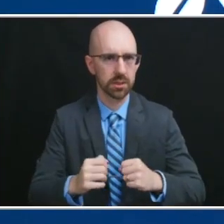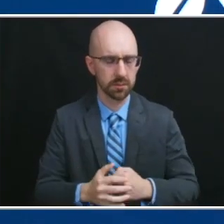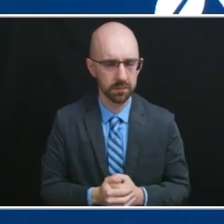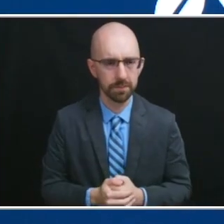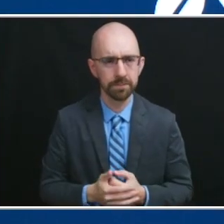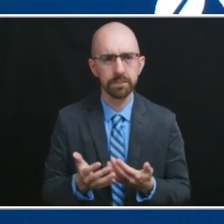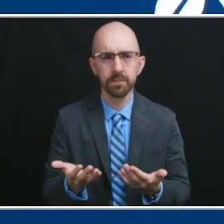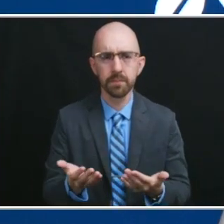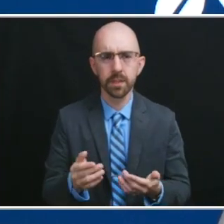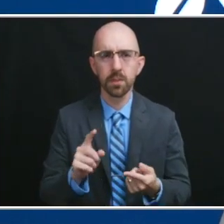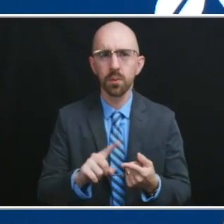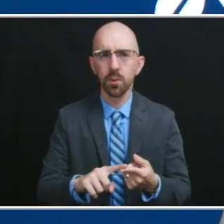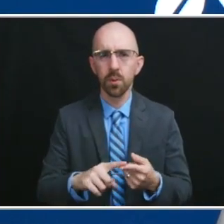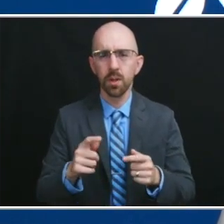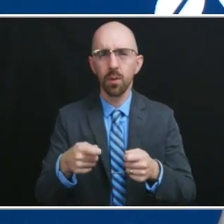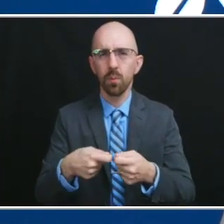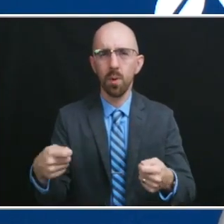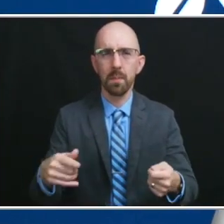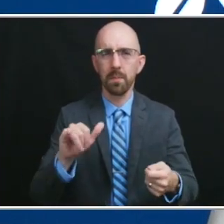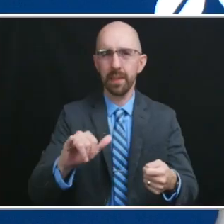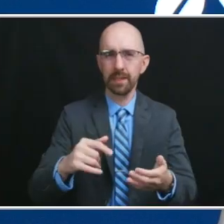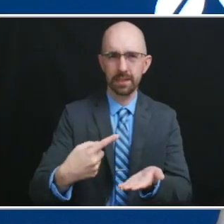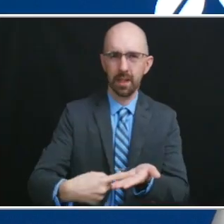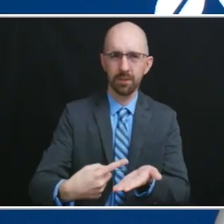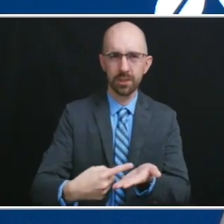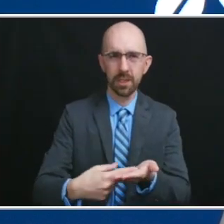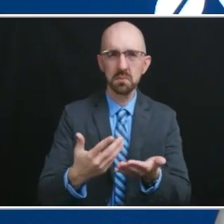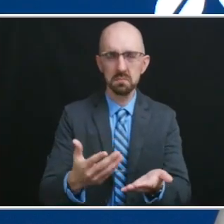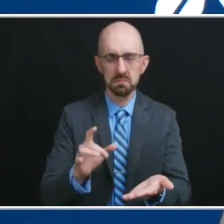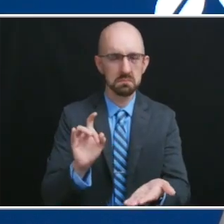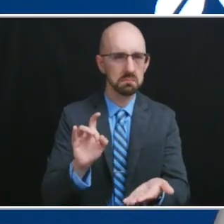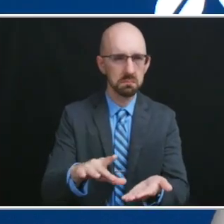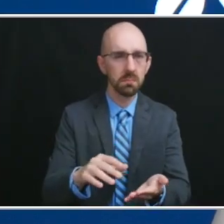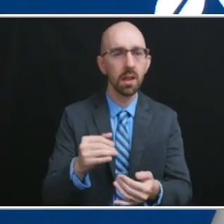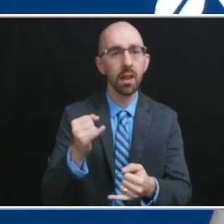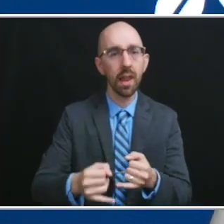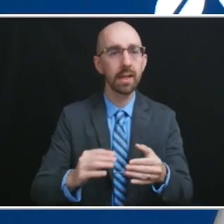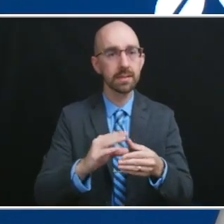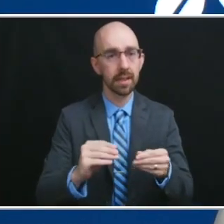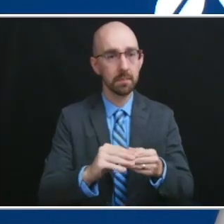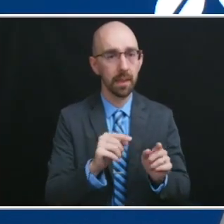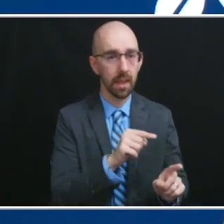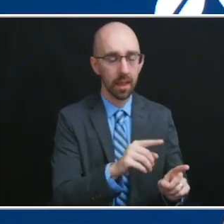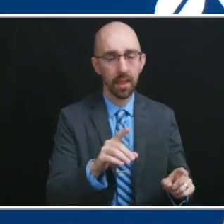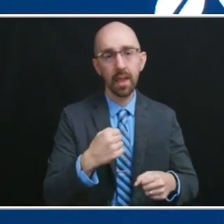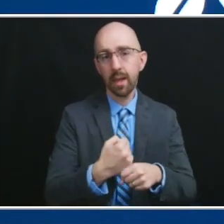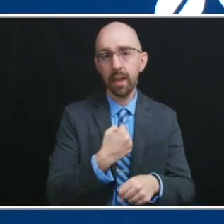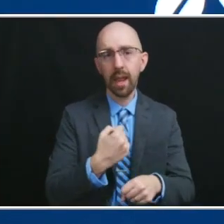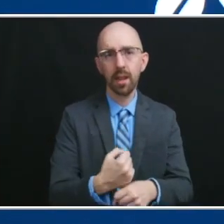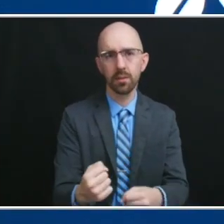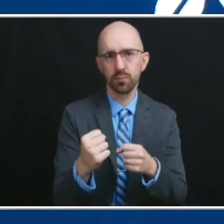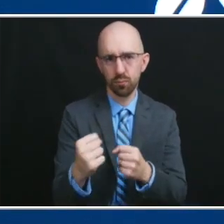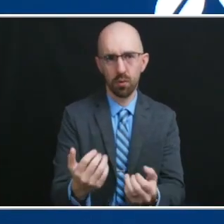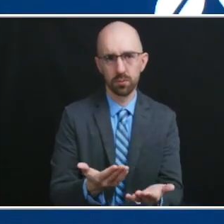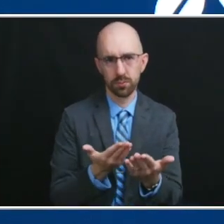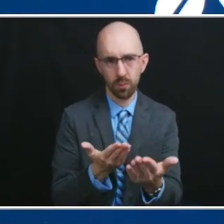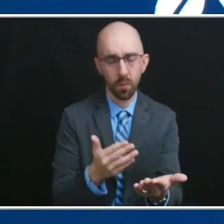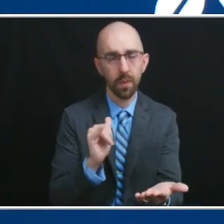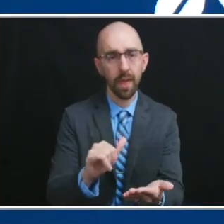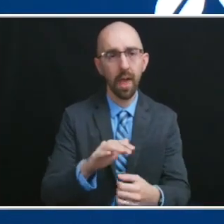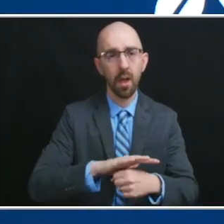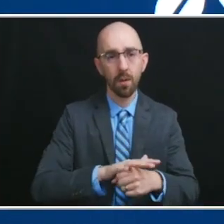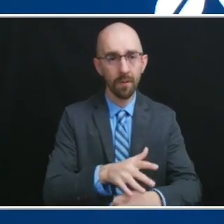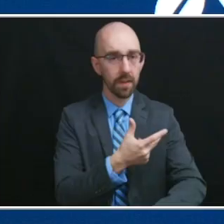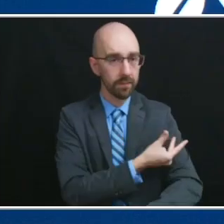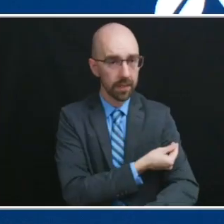a cap on this conversation, their final statement is that the data strongly show that COVID-19 vaccination